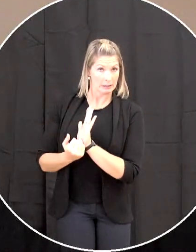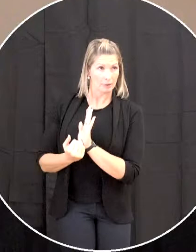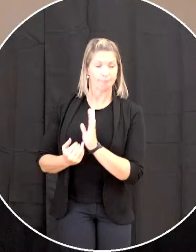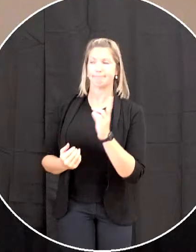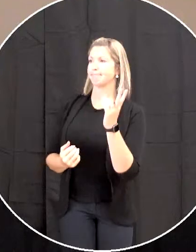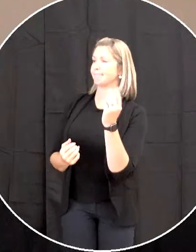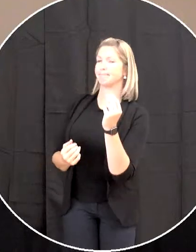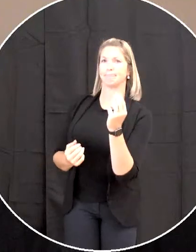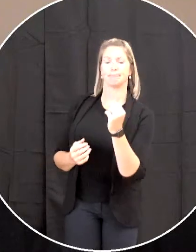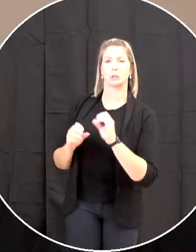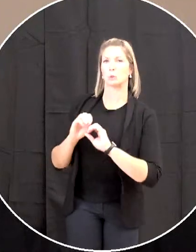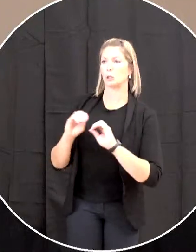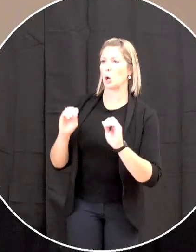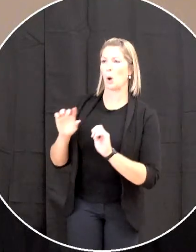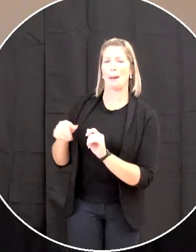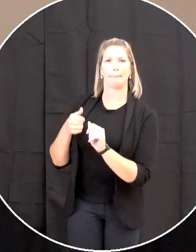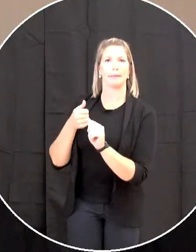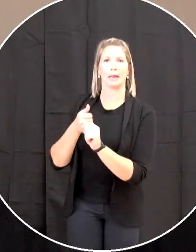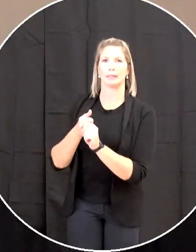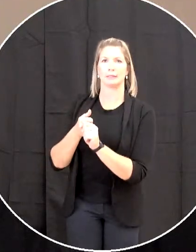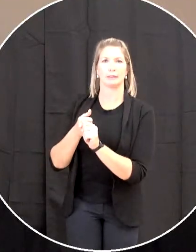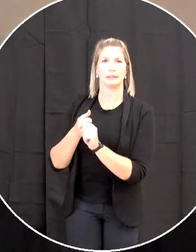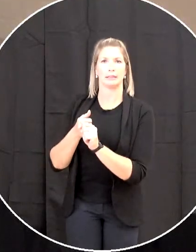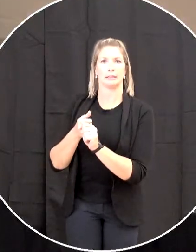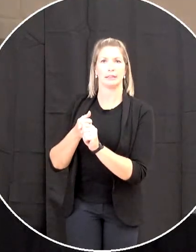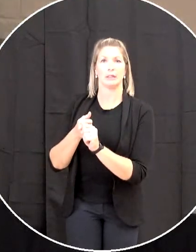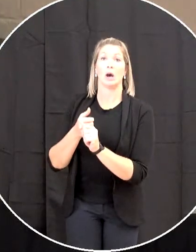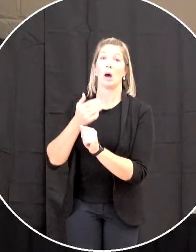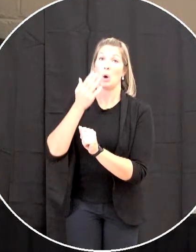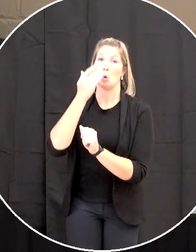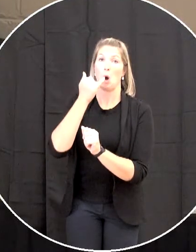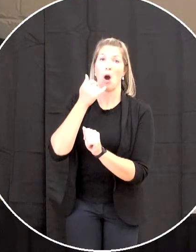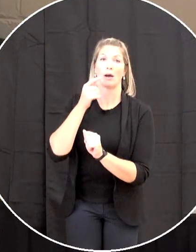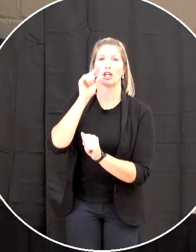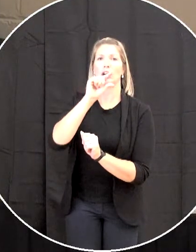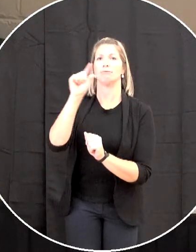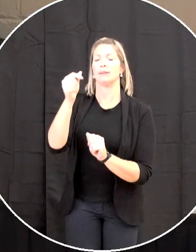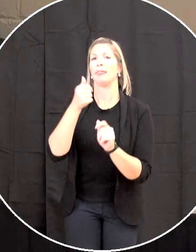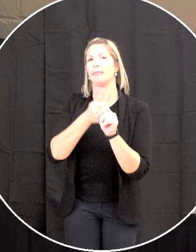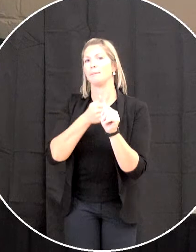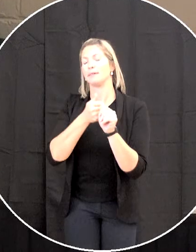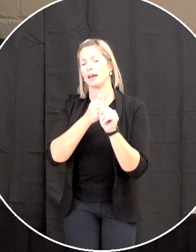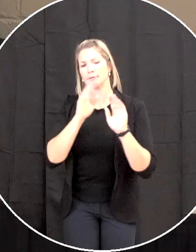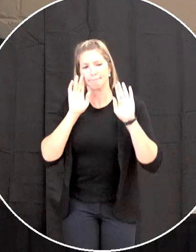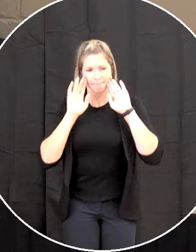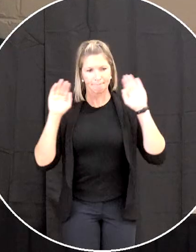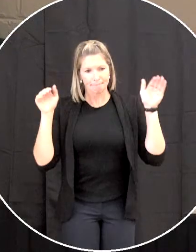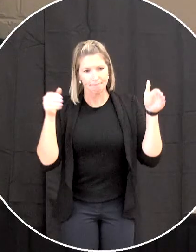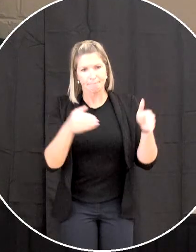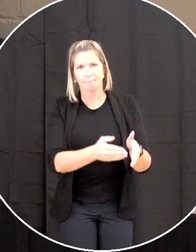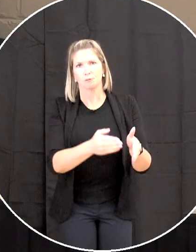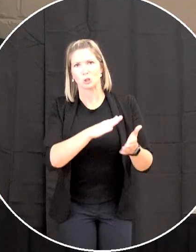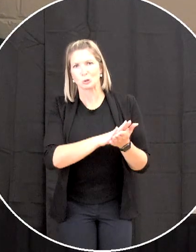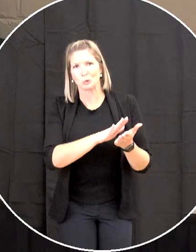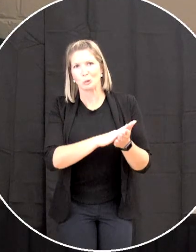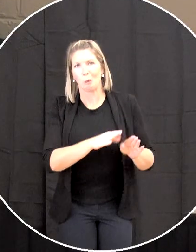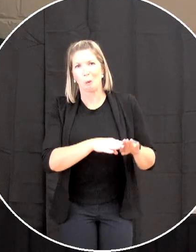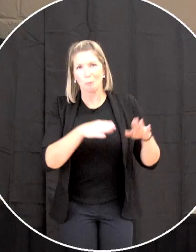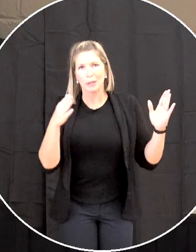where their status. They've been preoccupied, obviously, with the restart of school and all the other activities. The only